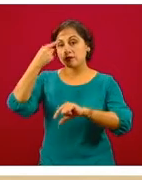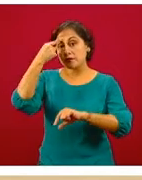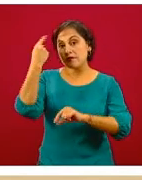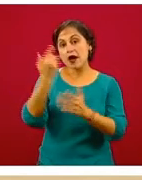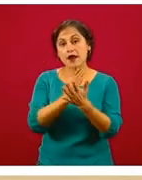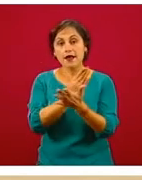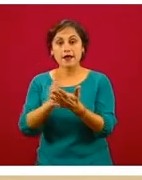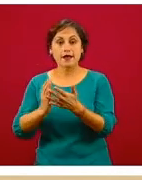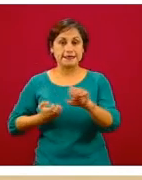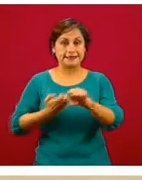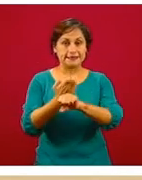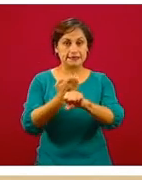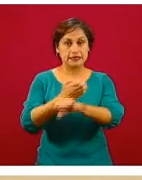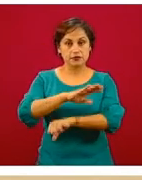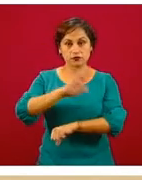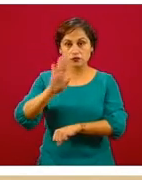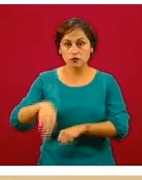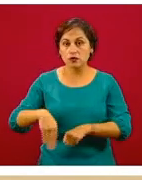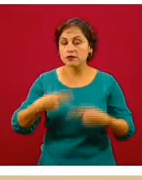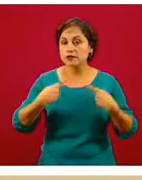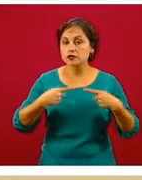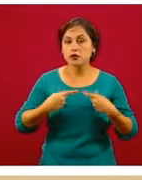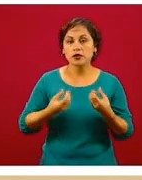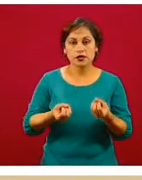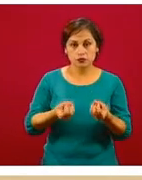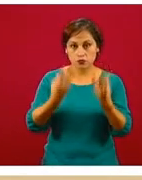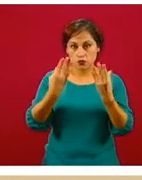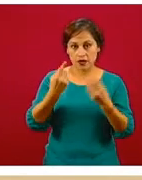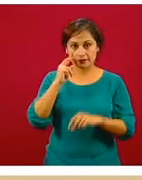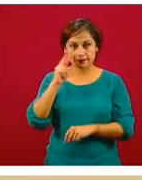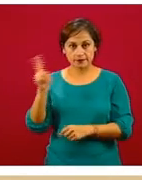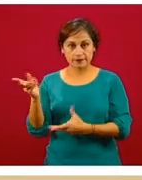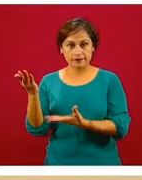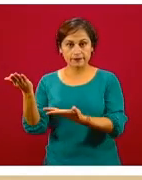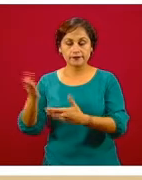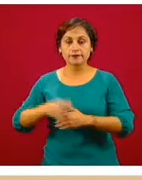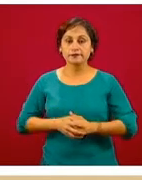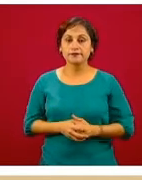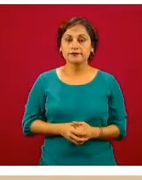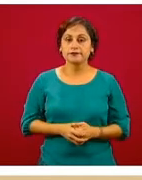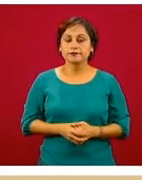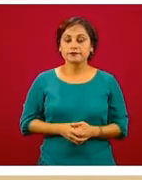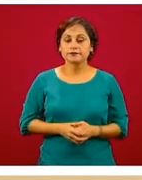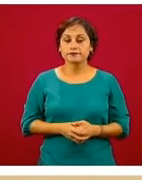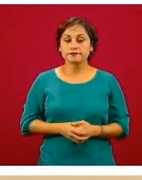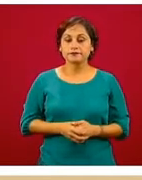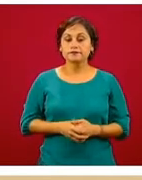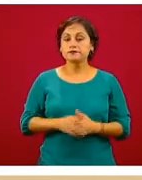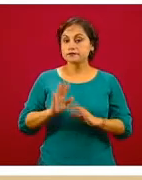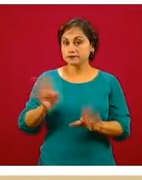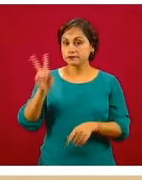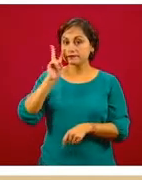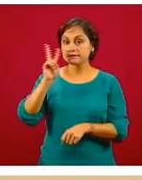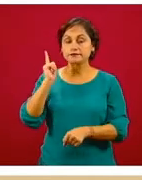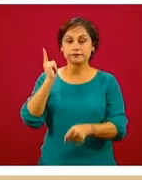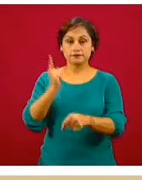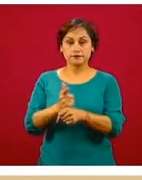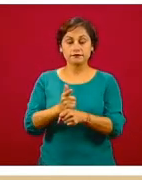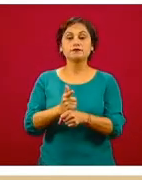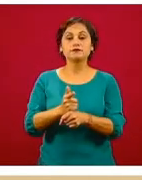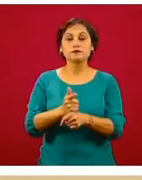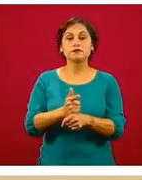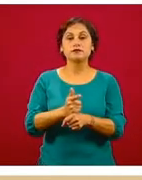As we can see here by state, the distribution is very similar to what we saw for the cumulative cases. The